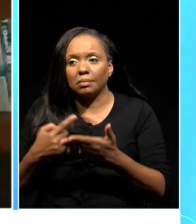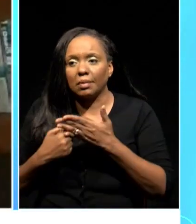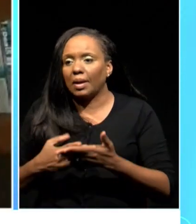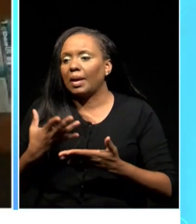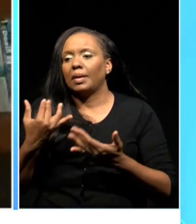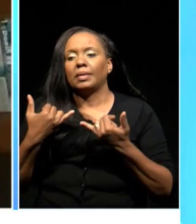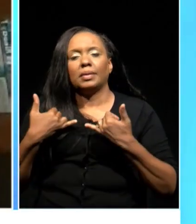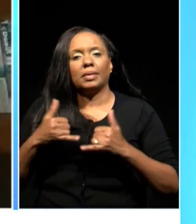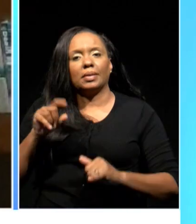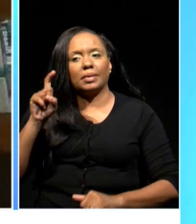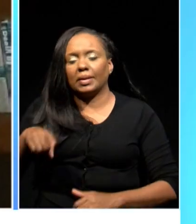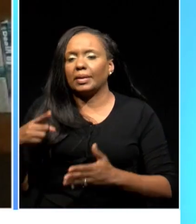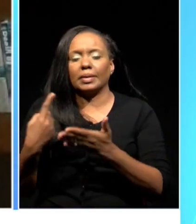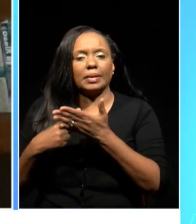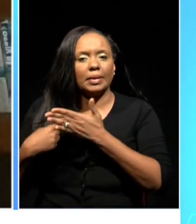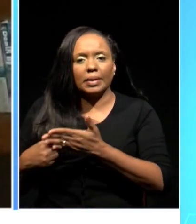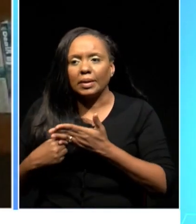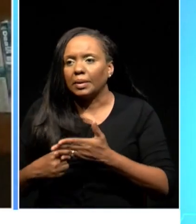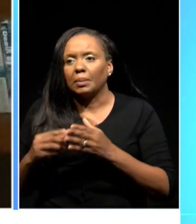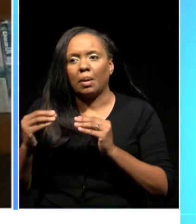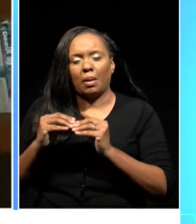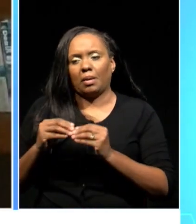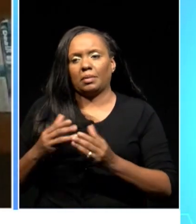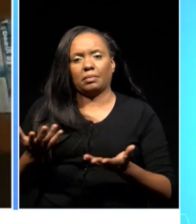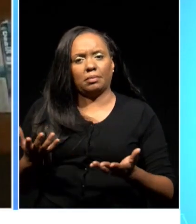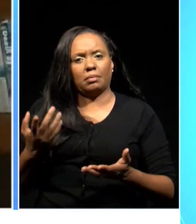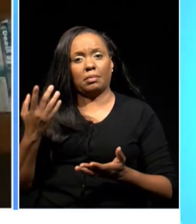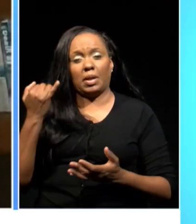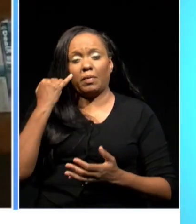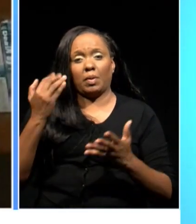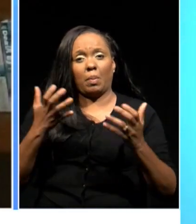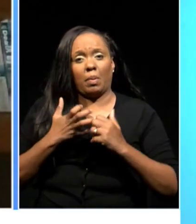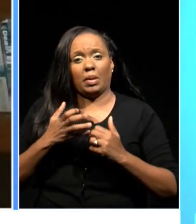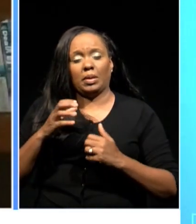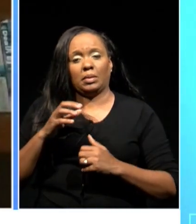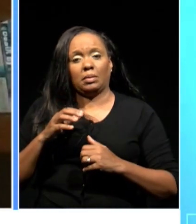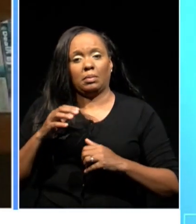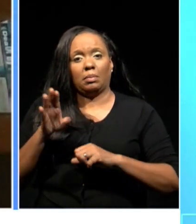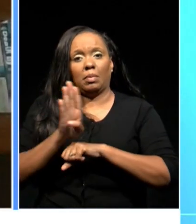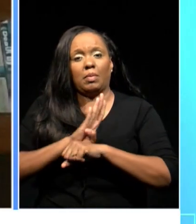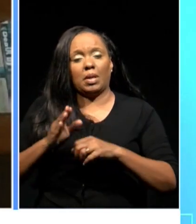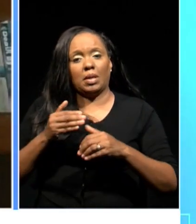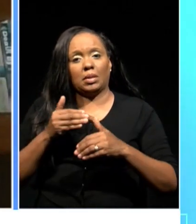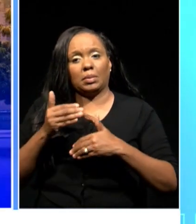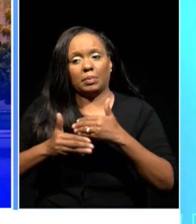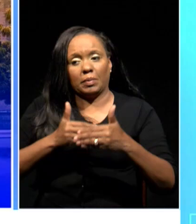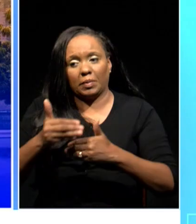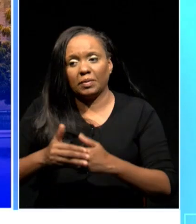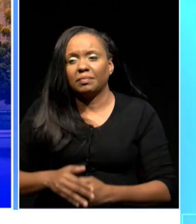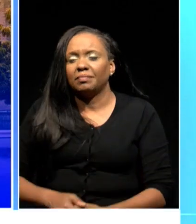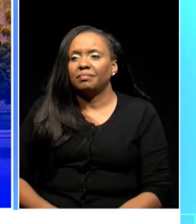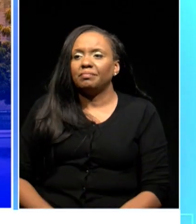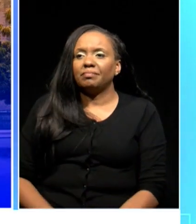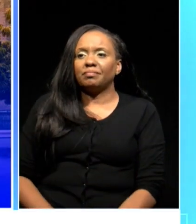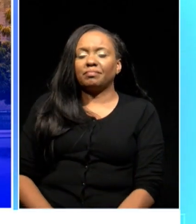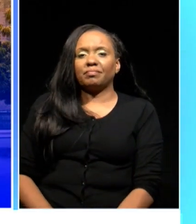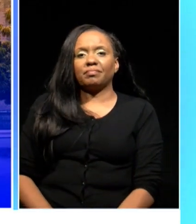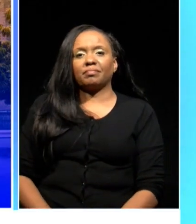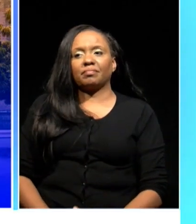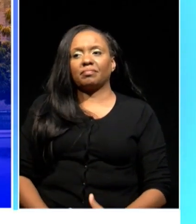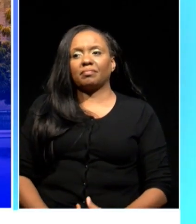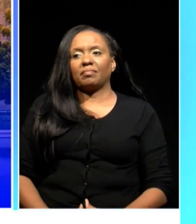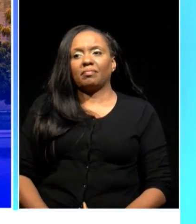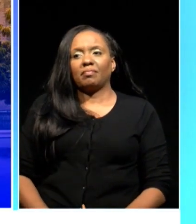be had, and they need to be had for the country to move forward. Professor Barbados, I almost feel like we need a Truth and